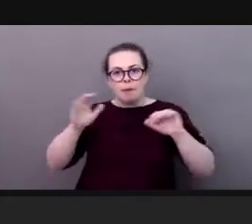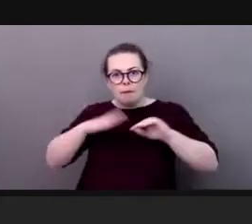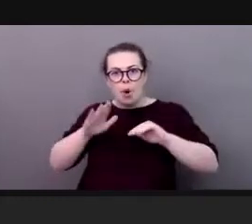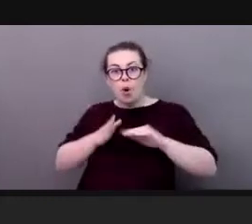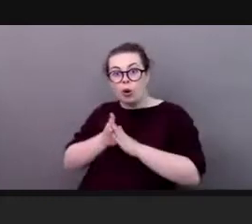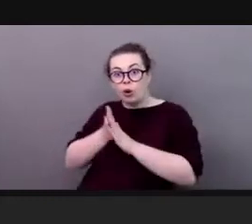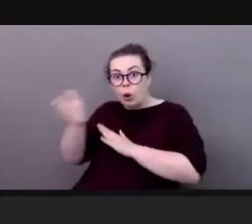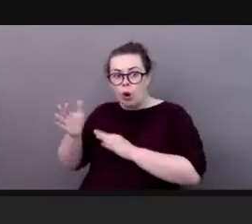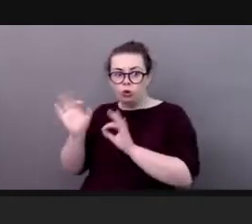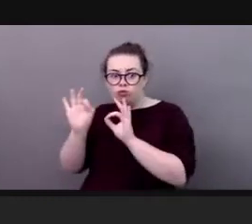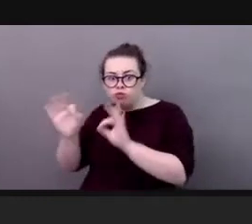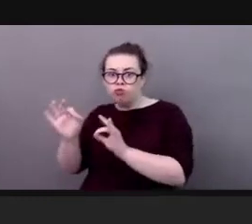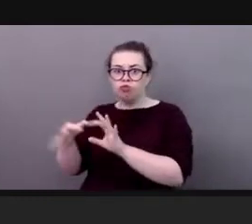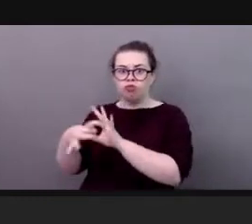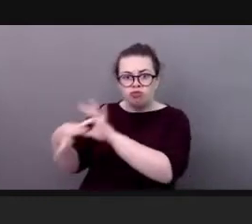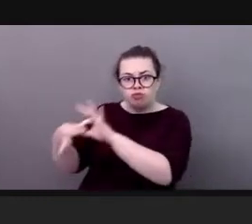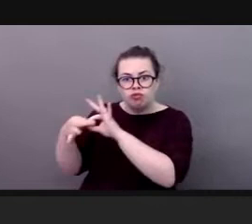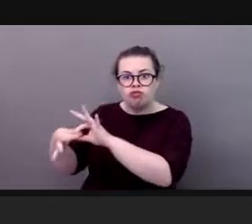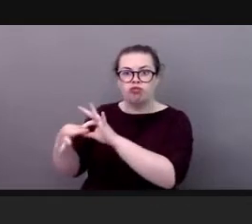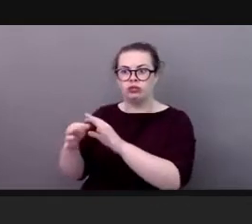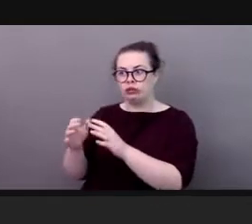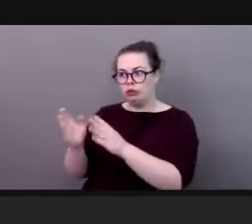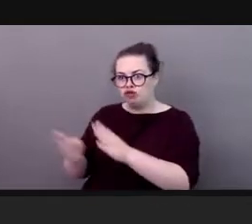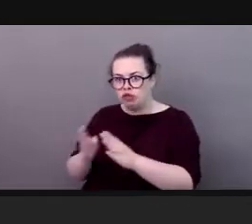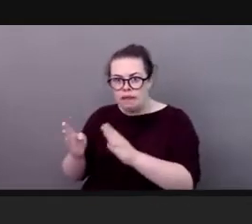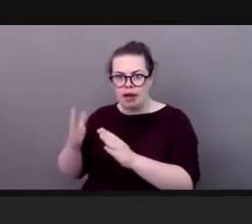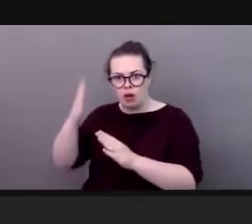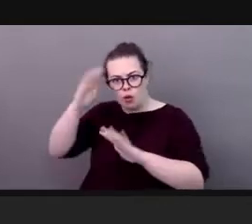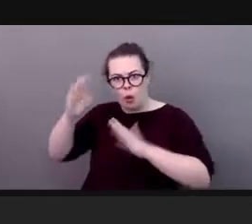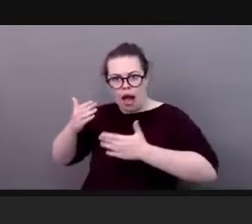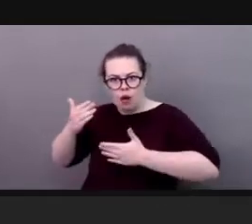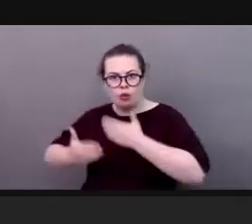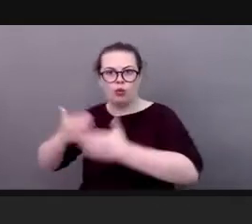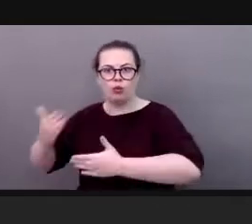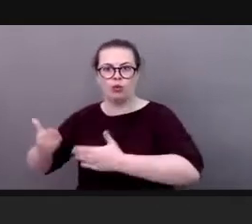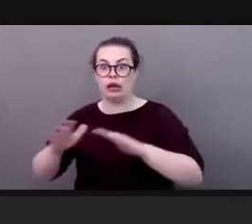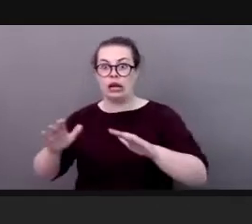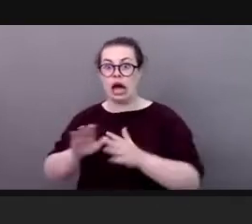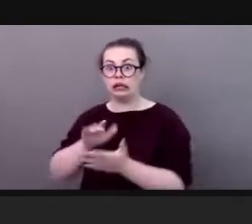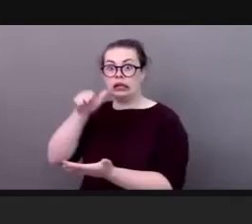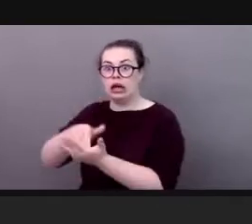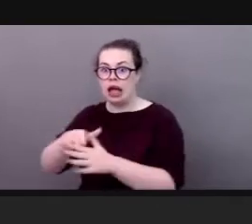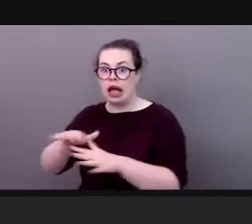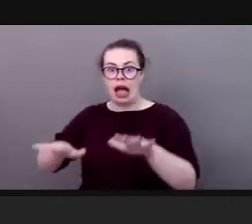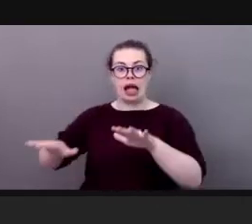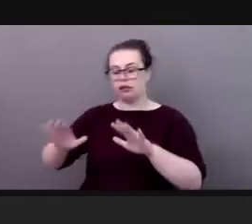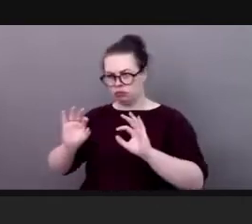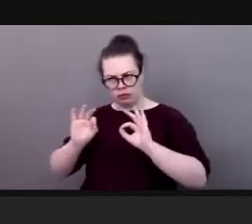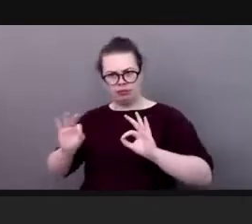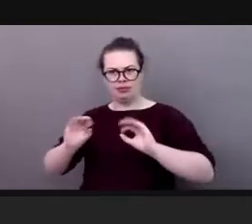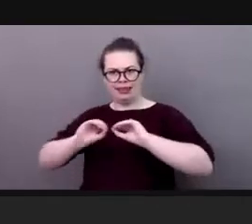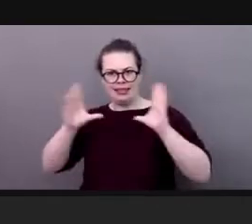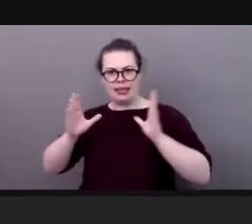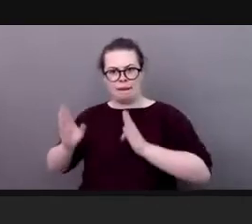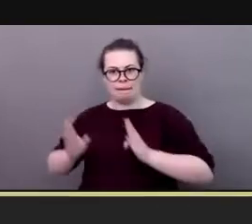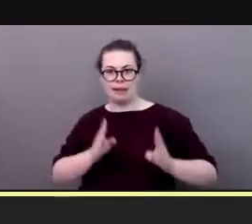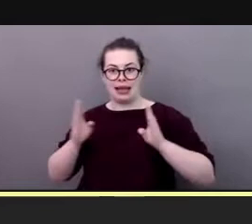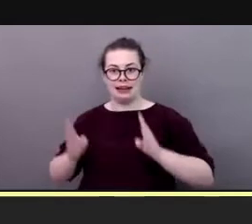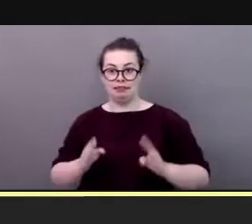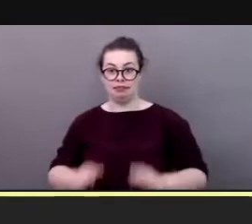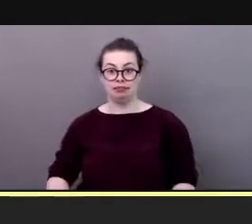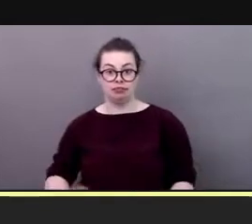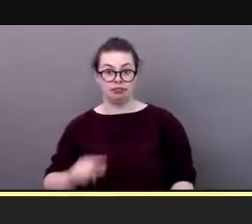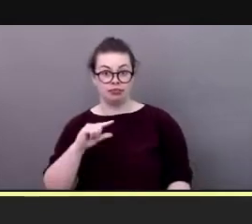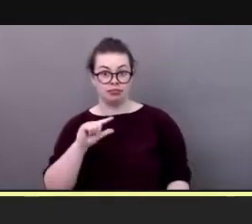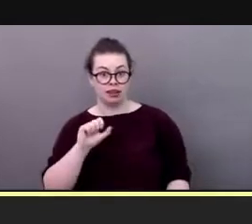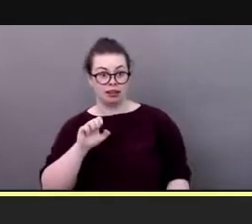that we are doing. Gaëlle, I don't know if you have if you can move over to the, it's not working. Well,